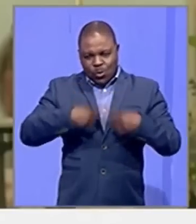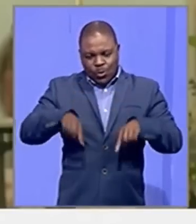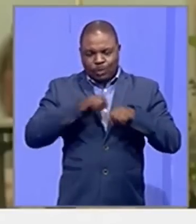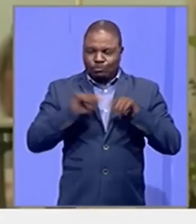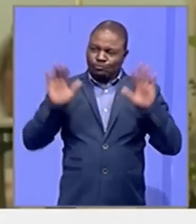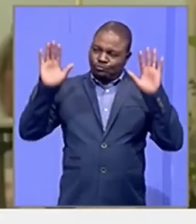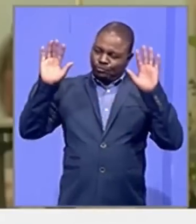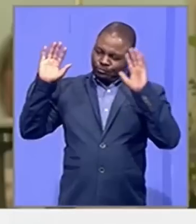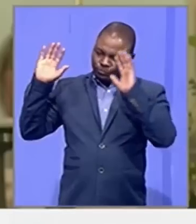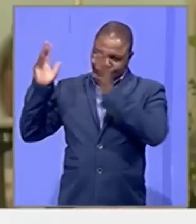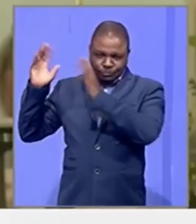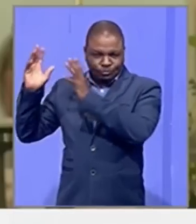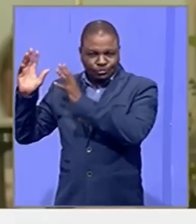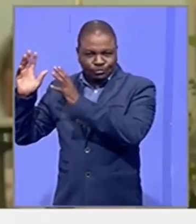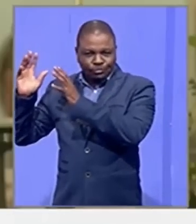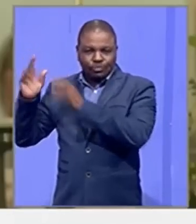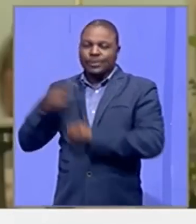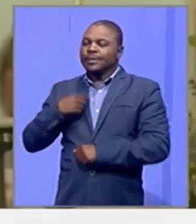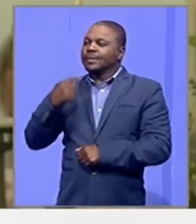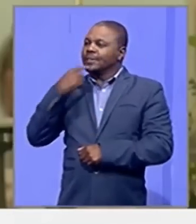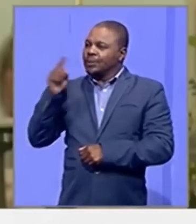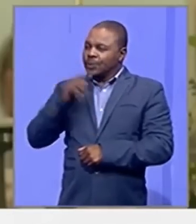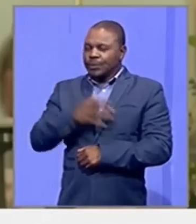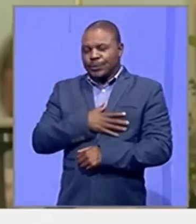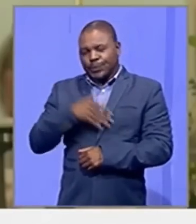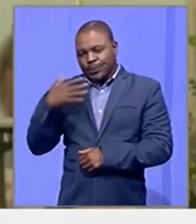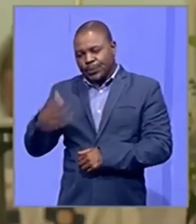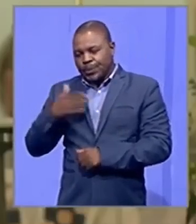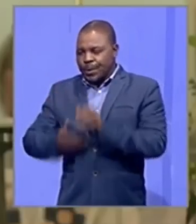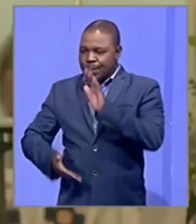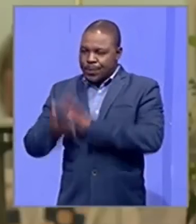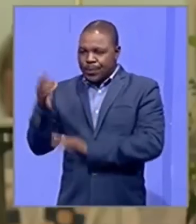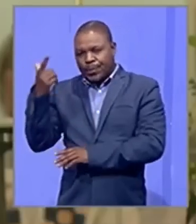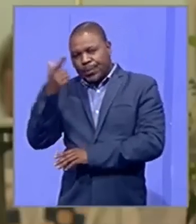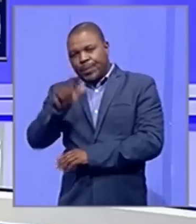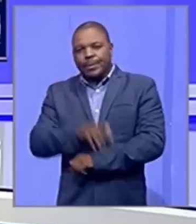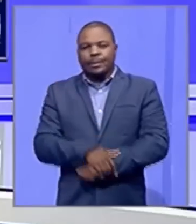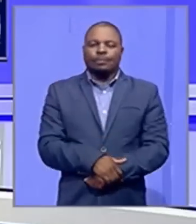hands to applaud you and say a heartfelt farewell.